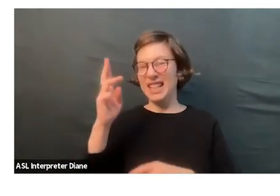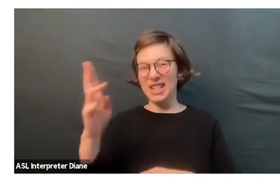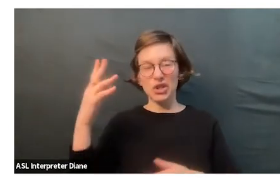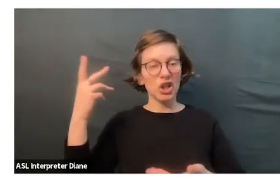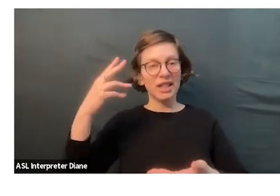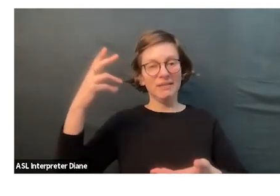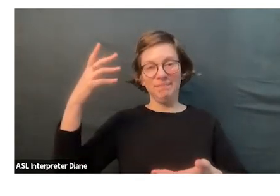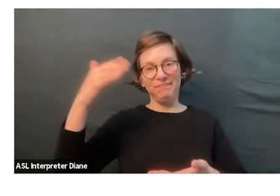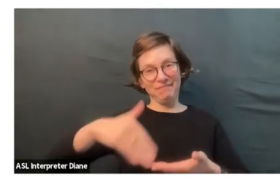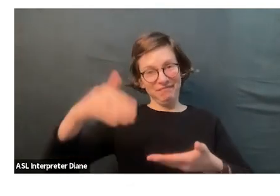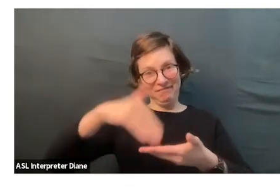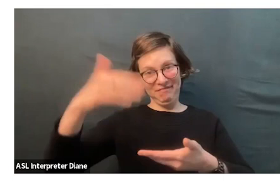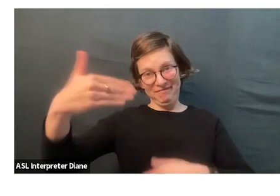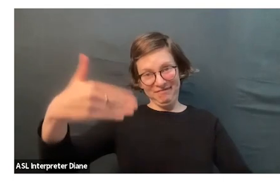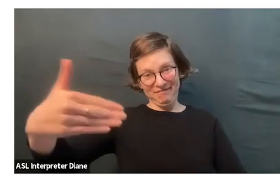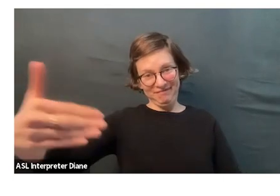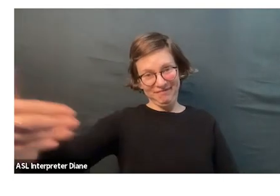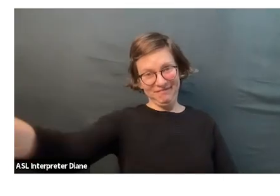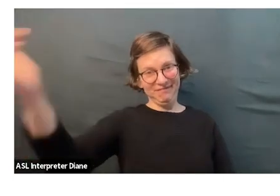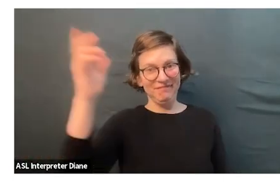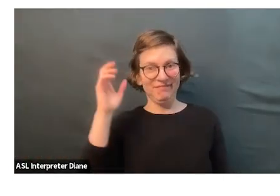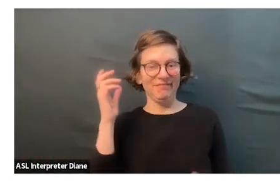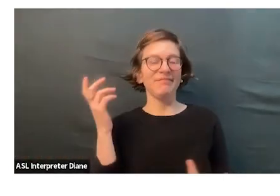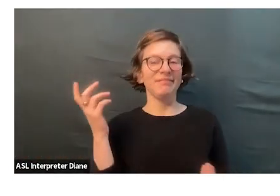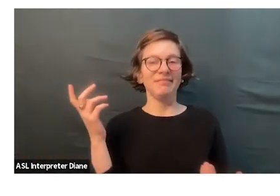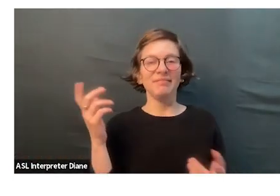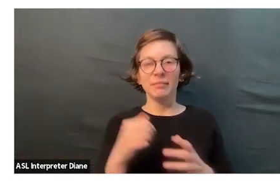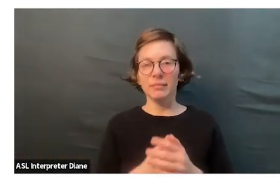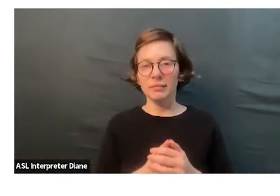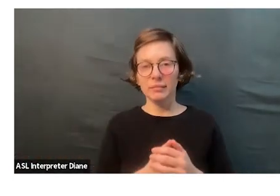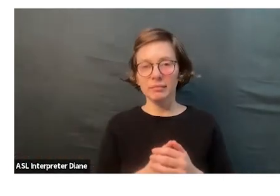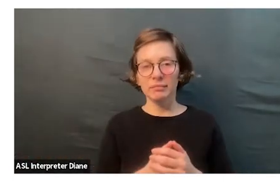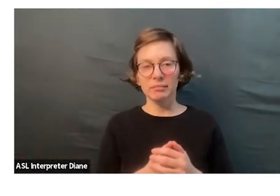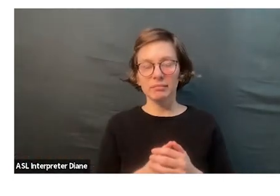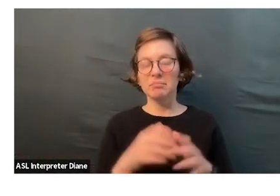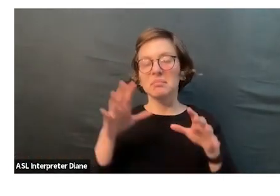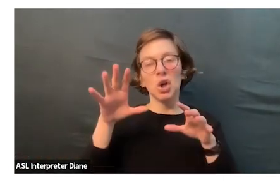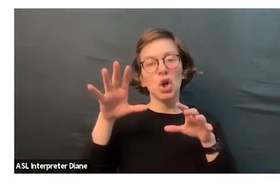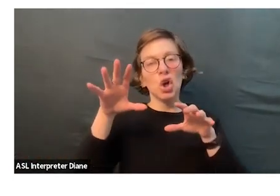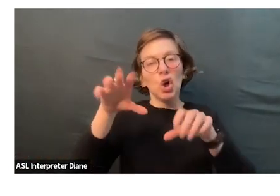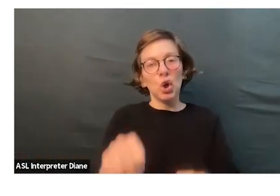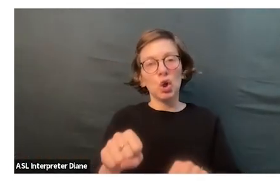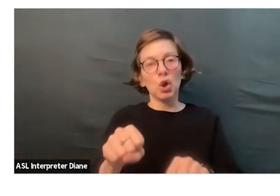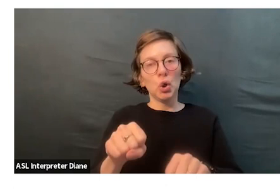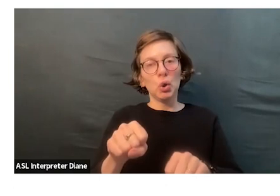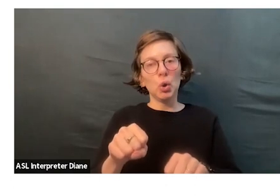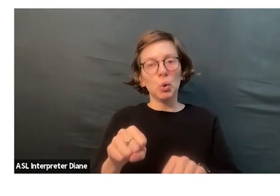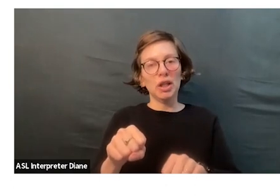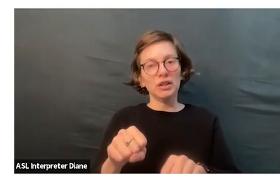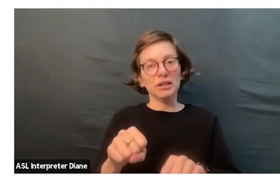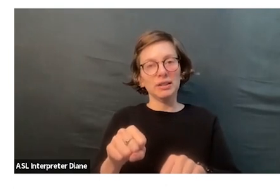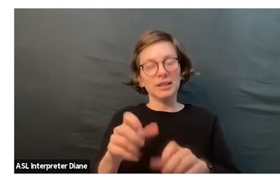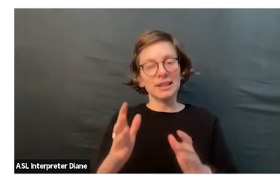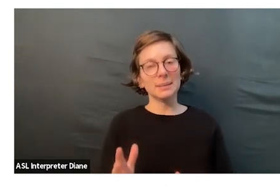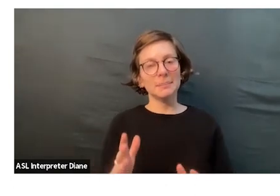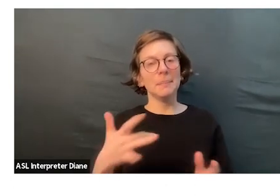comparably here in the Americas, the concept of manifest destiny, the belief that the expansion of the US throughout the American continents was both justified